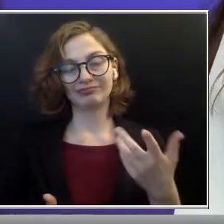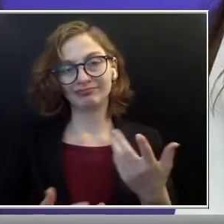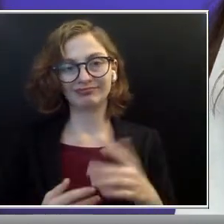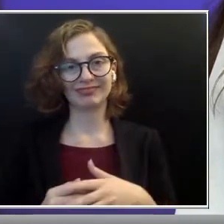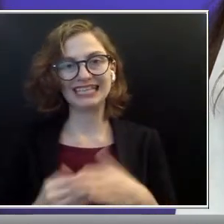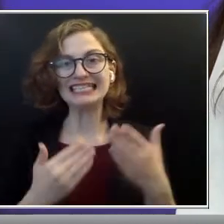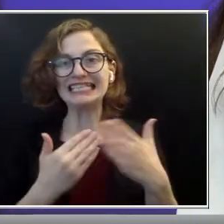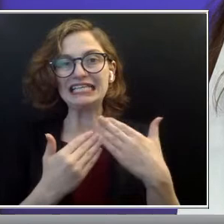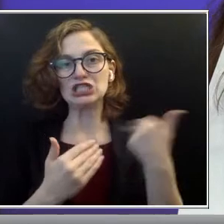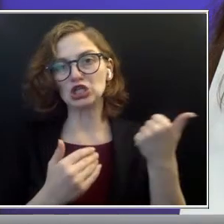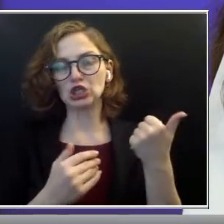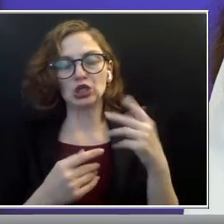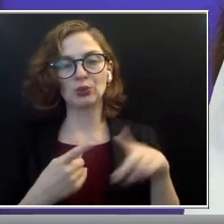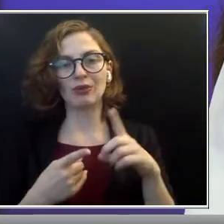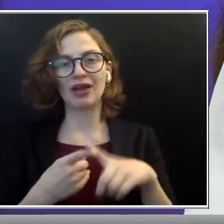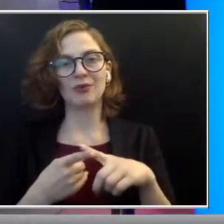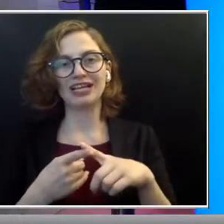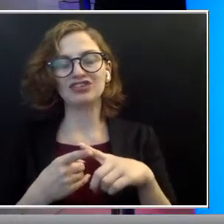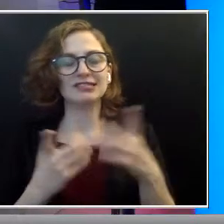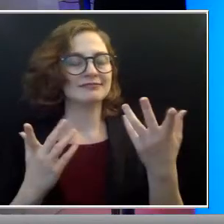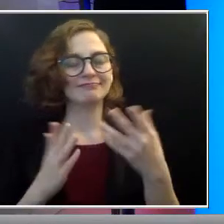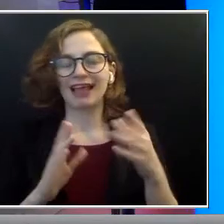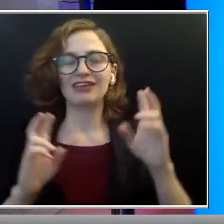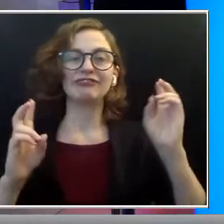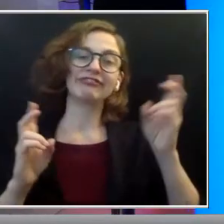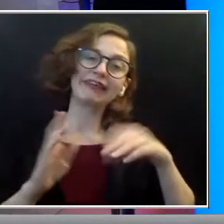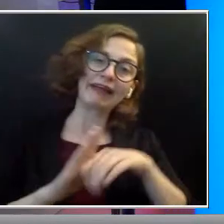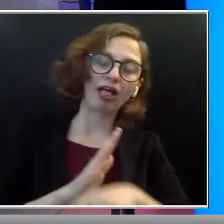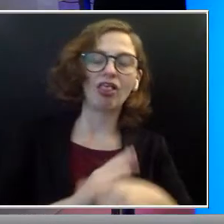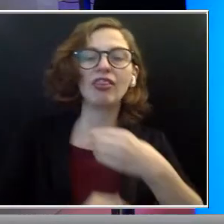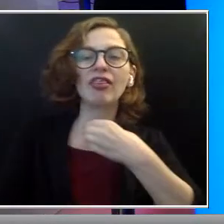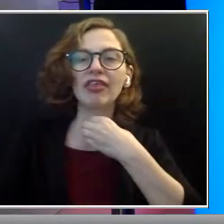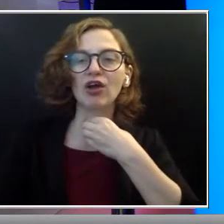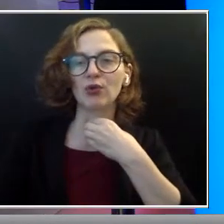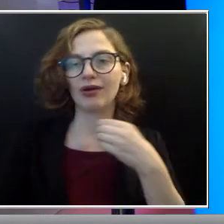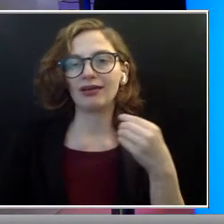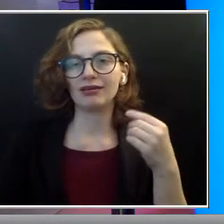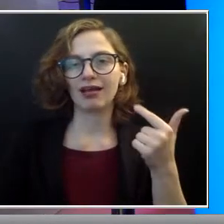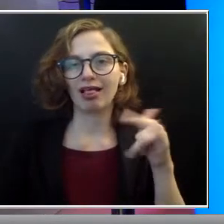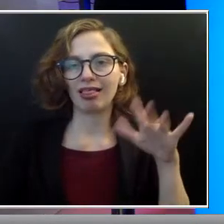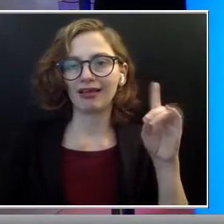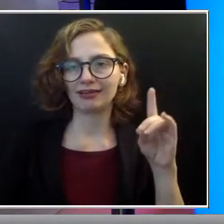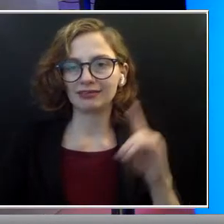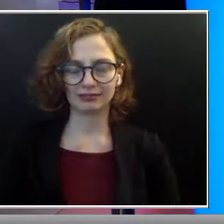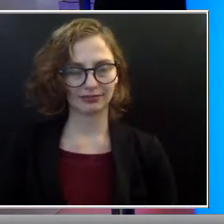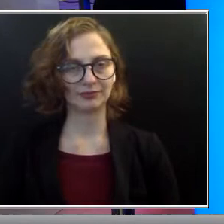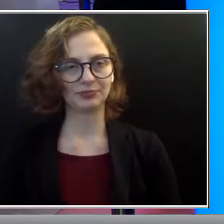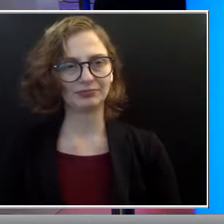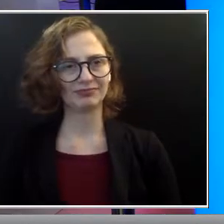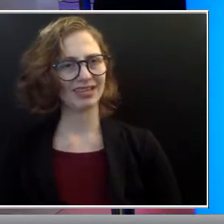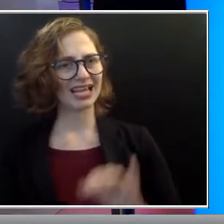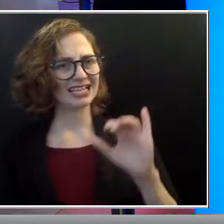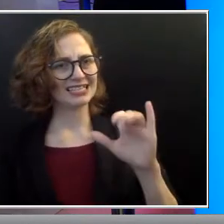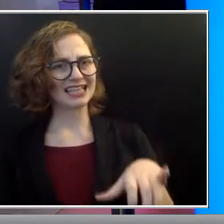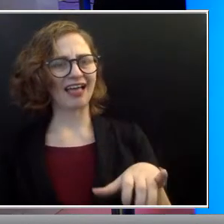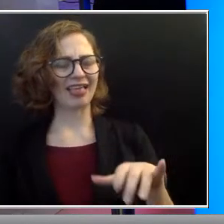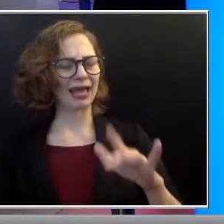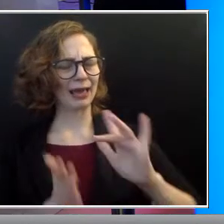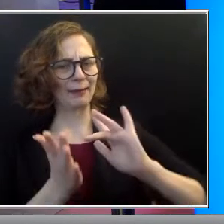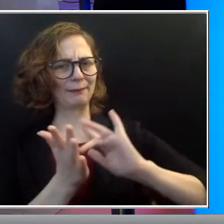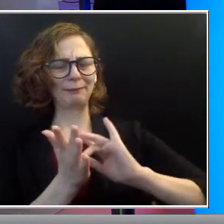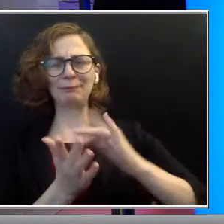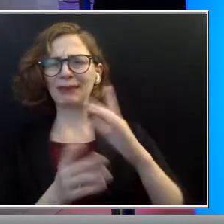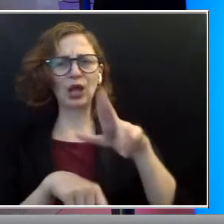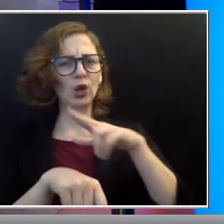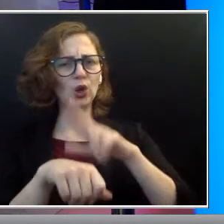our patients hypothyroid. Is it just one pill, like a regular sized vitamin pill? In terms of the radioactive iodine, it's either a